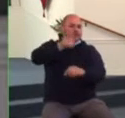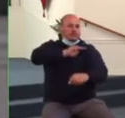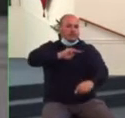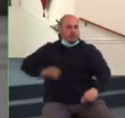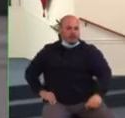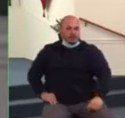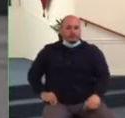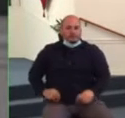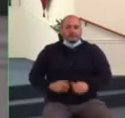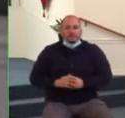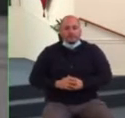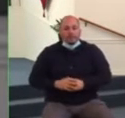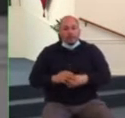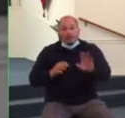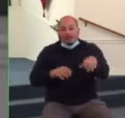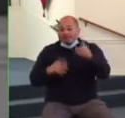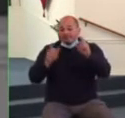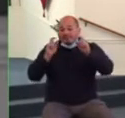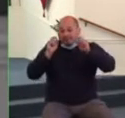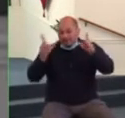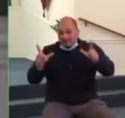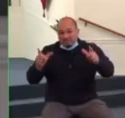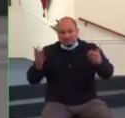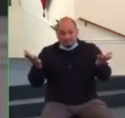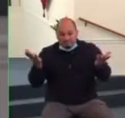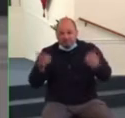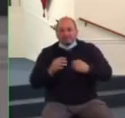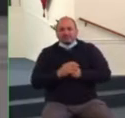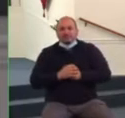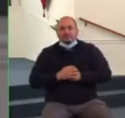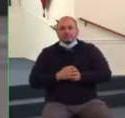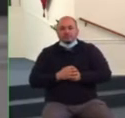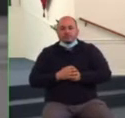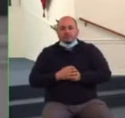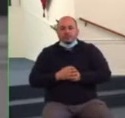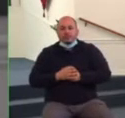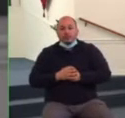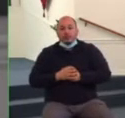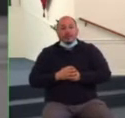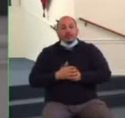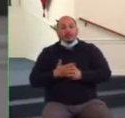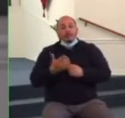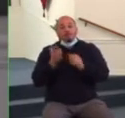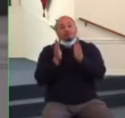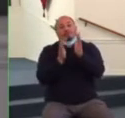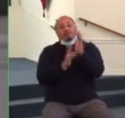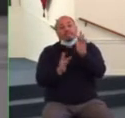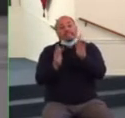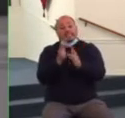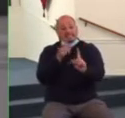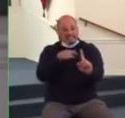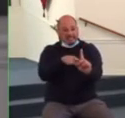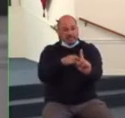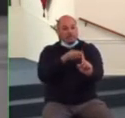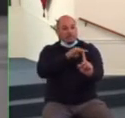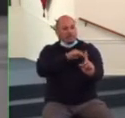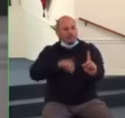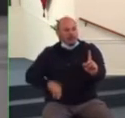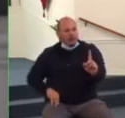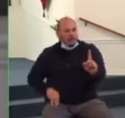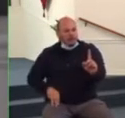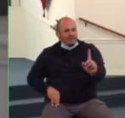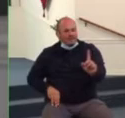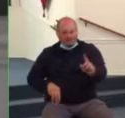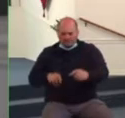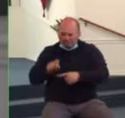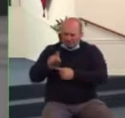The surprise, the shocker in this text is that Jesus, the Messiah, must